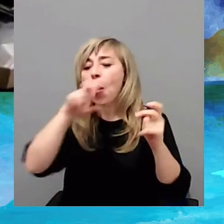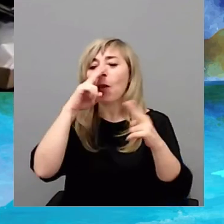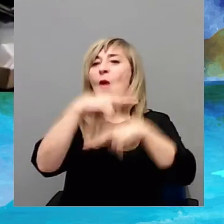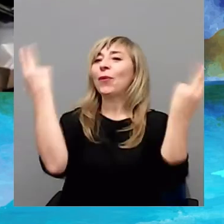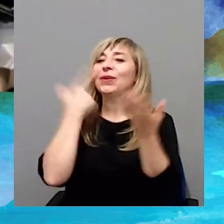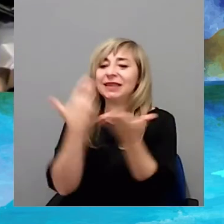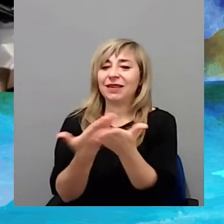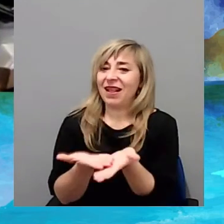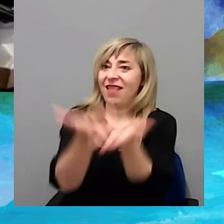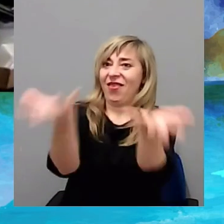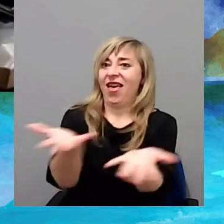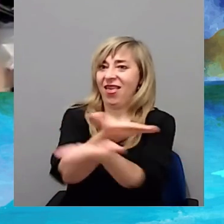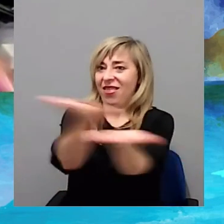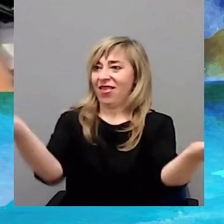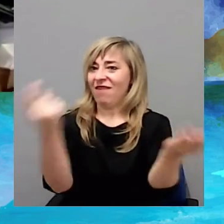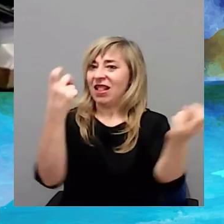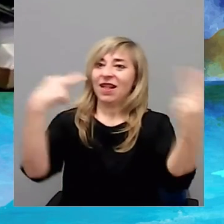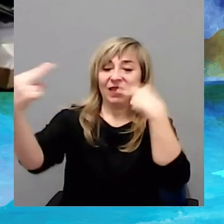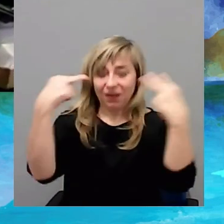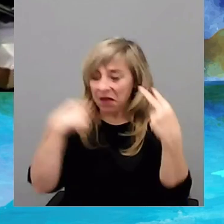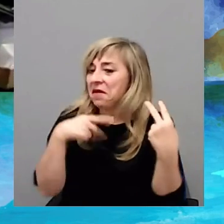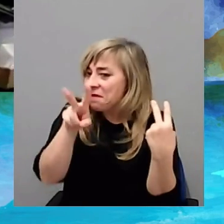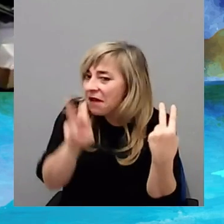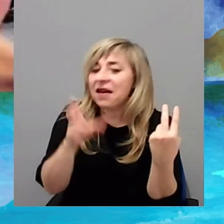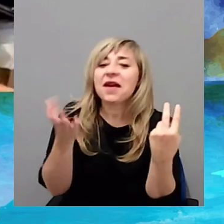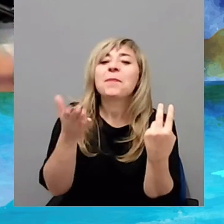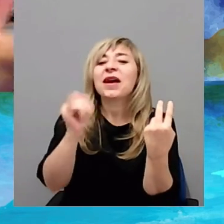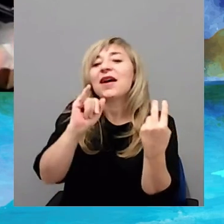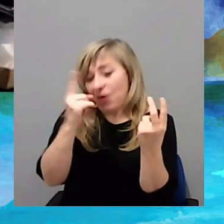and we want to raise awareness about what we do.